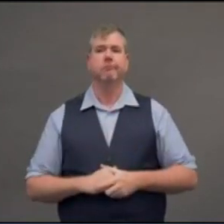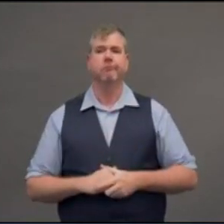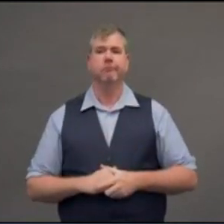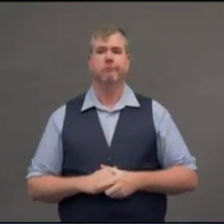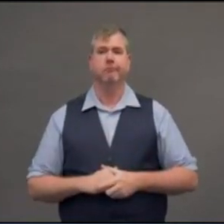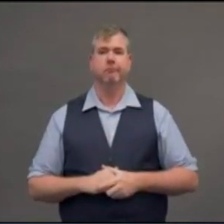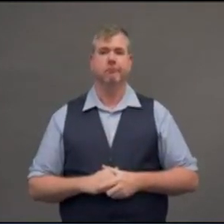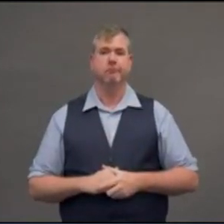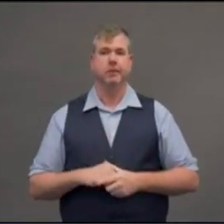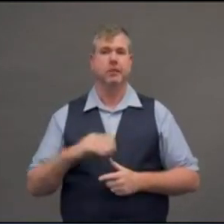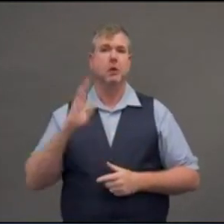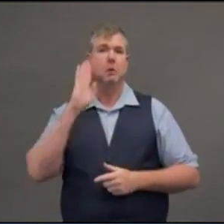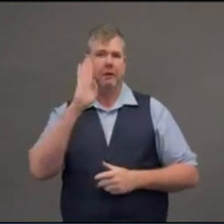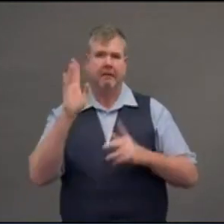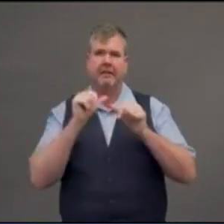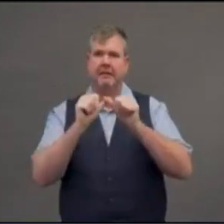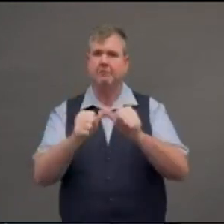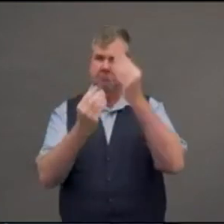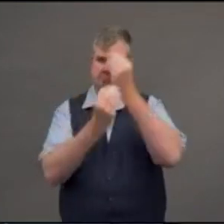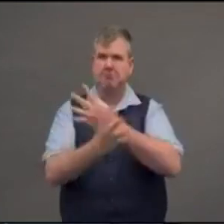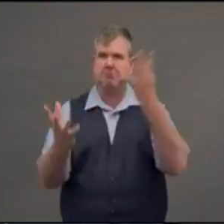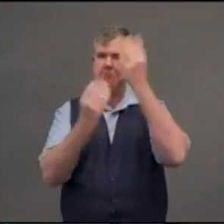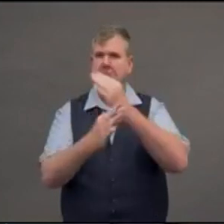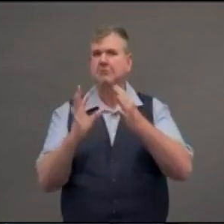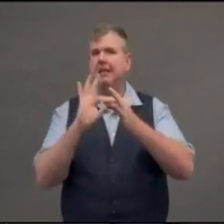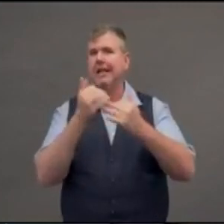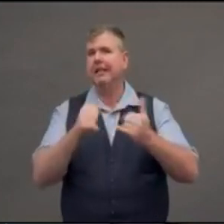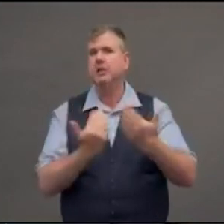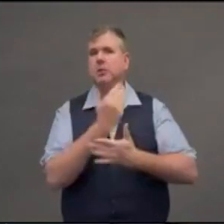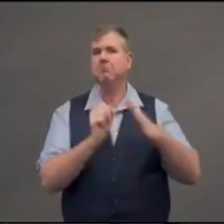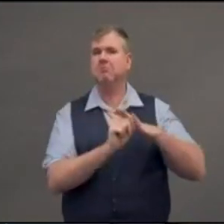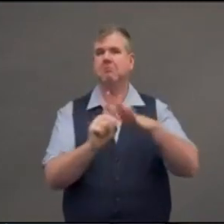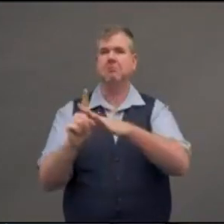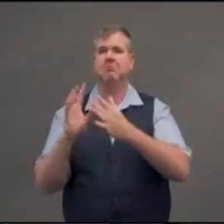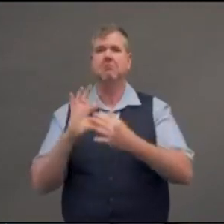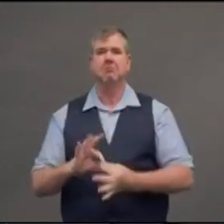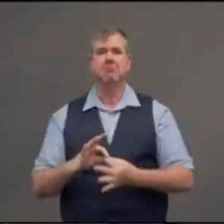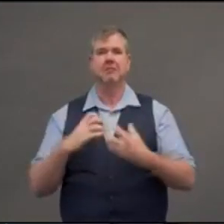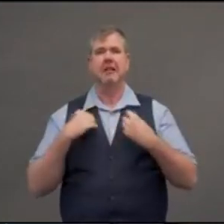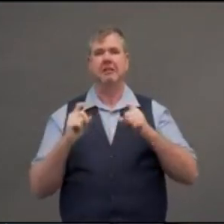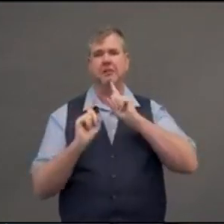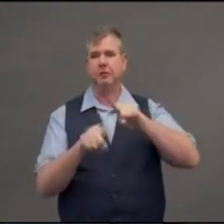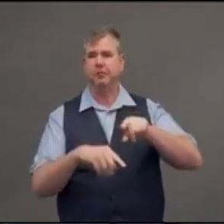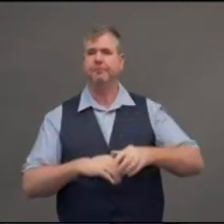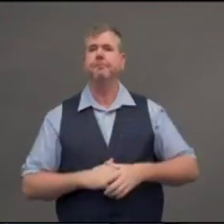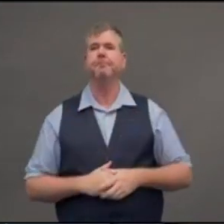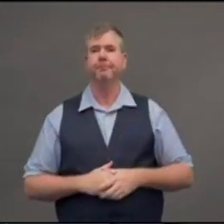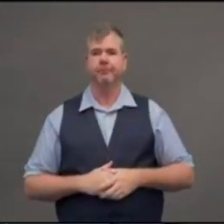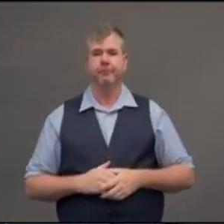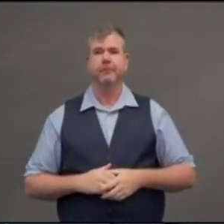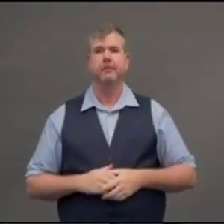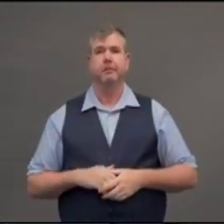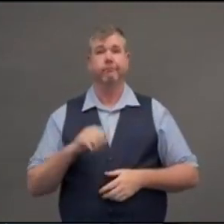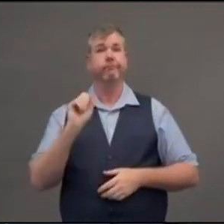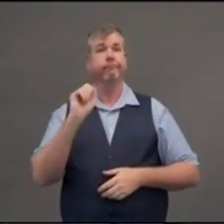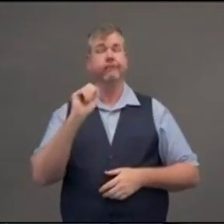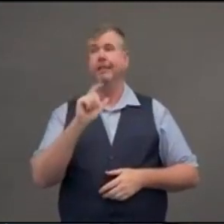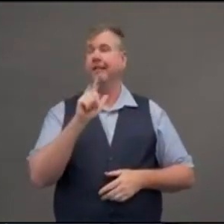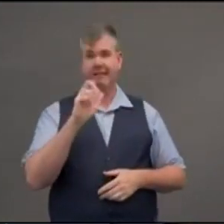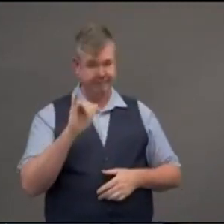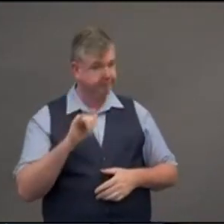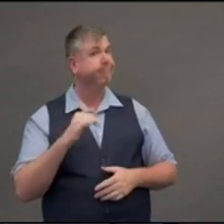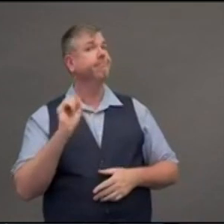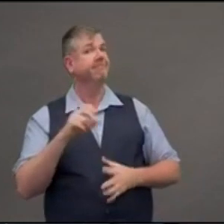informed. David, thank you so much. Thank you for joining us. A lot going on here in the county. You can see also we're working with